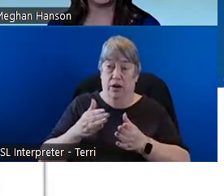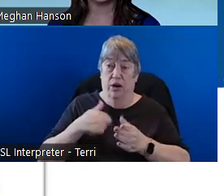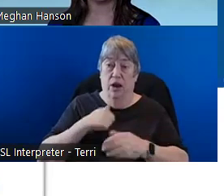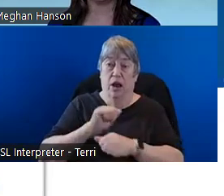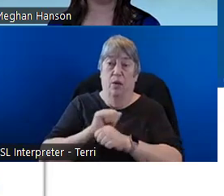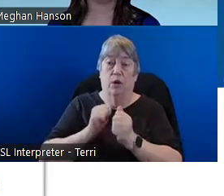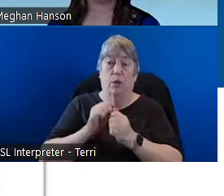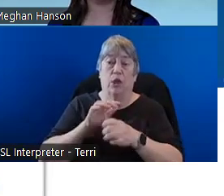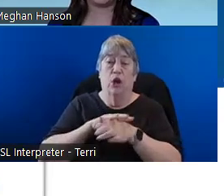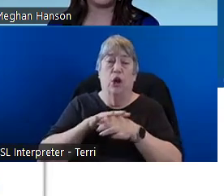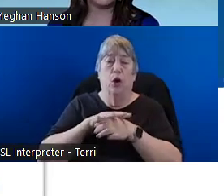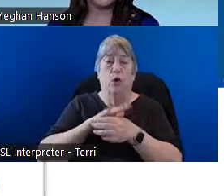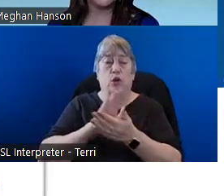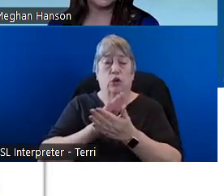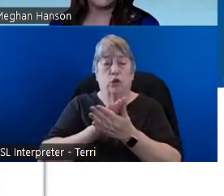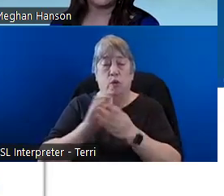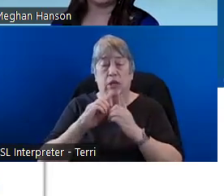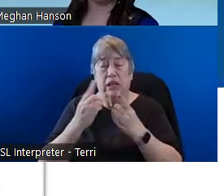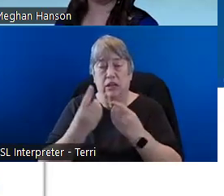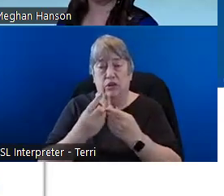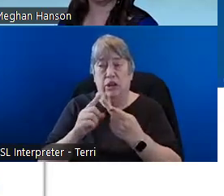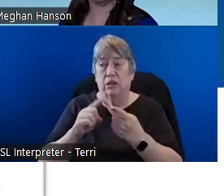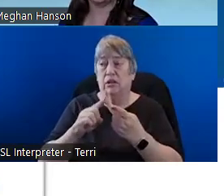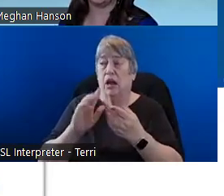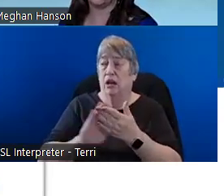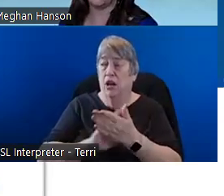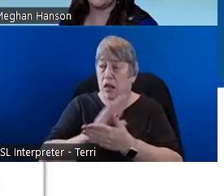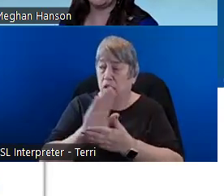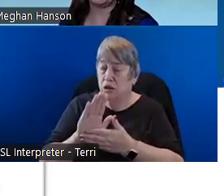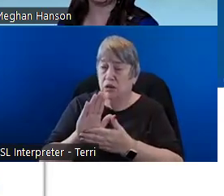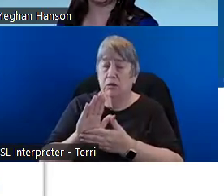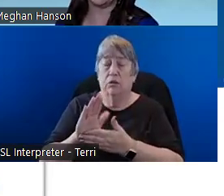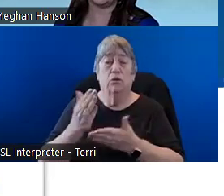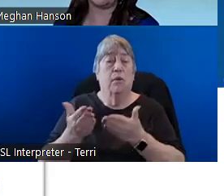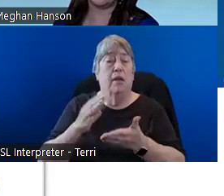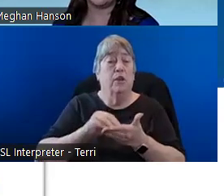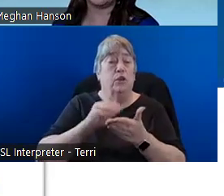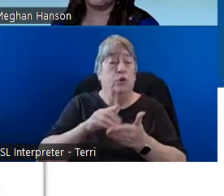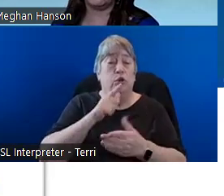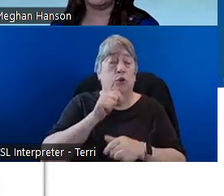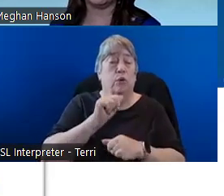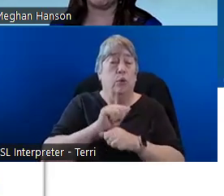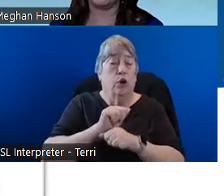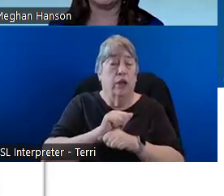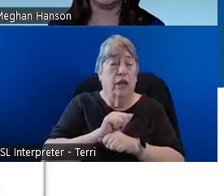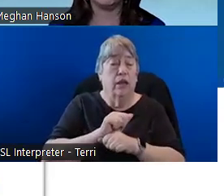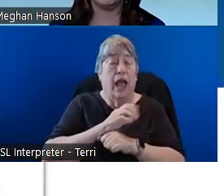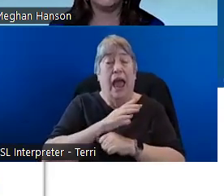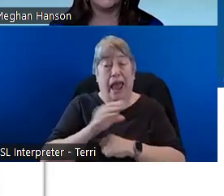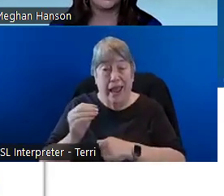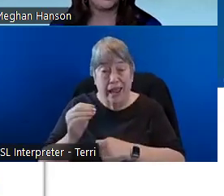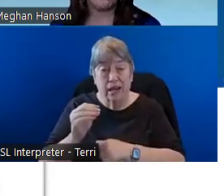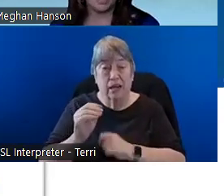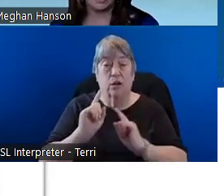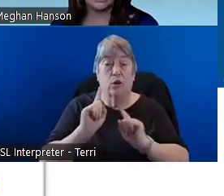school districts, our local colleges, so students who were working but also trying to navigate school, so supporting them